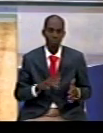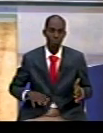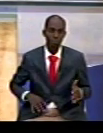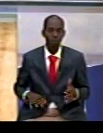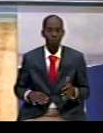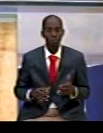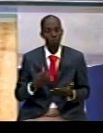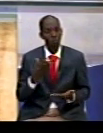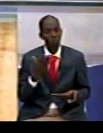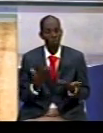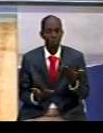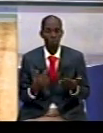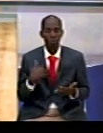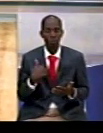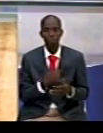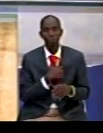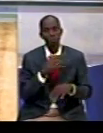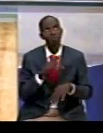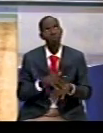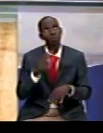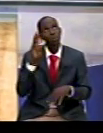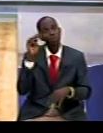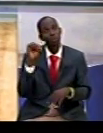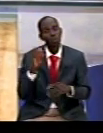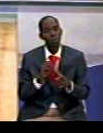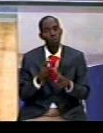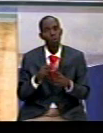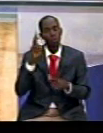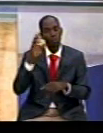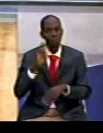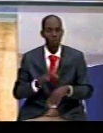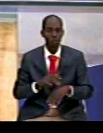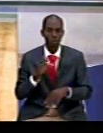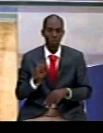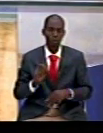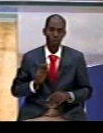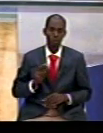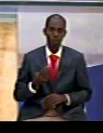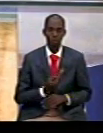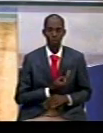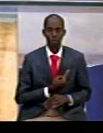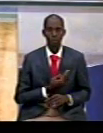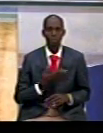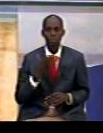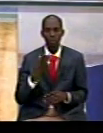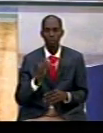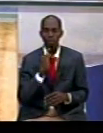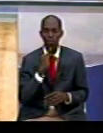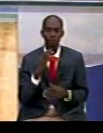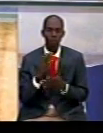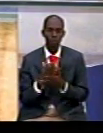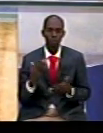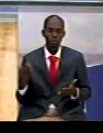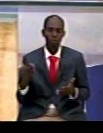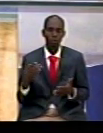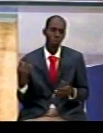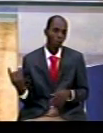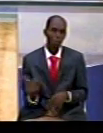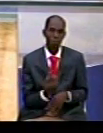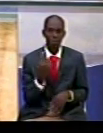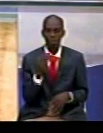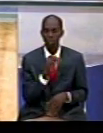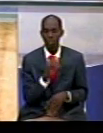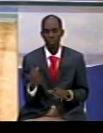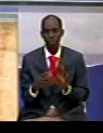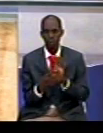Whether we touch him or he touches us, there is always a demonstration